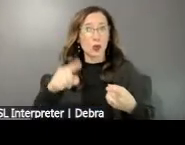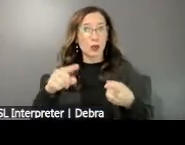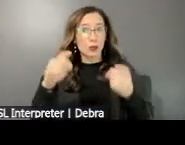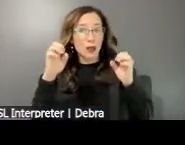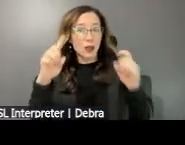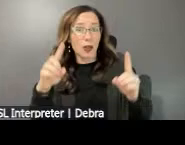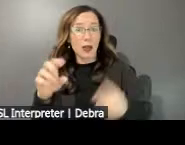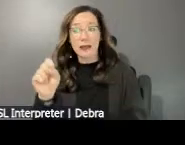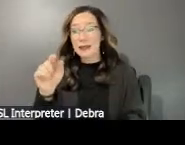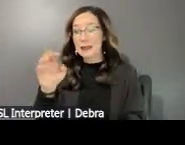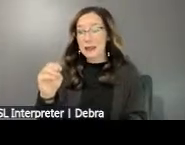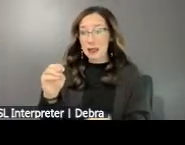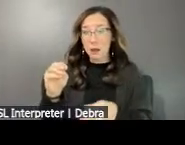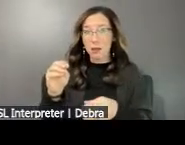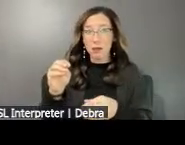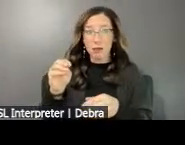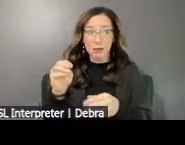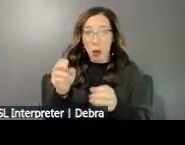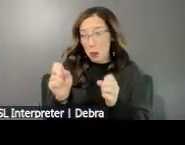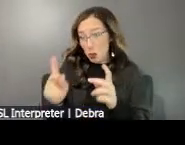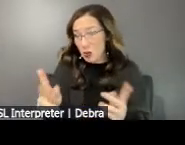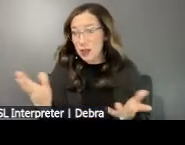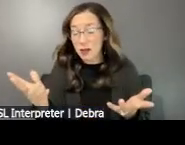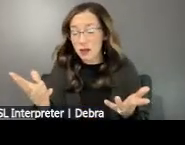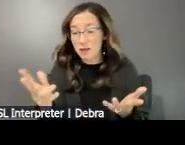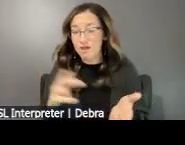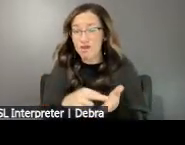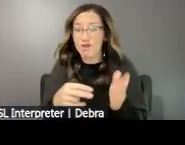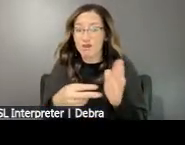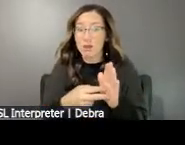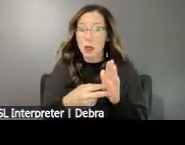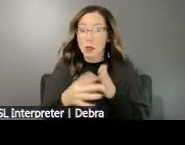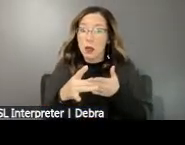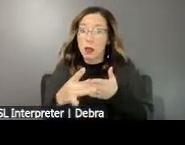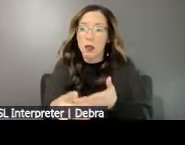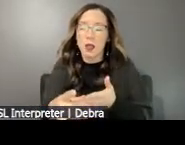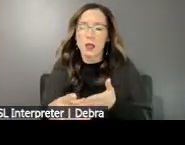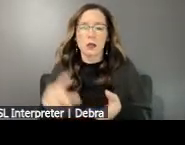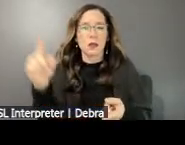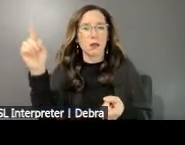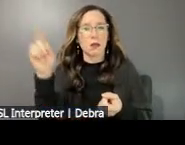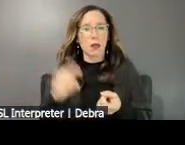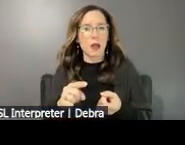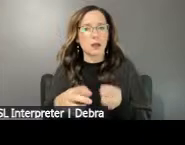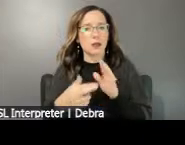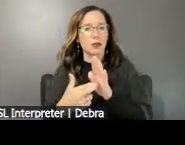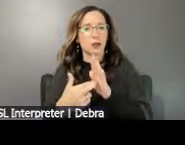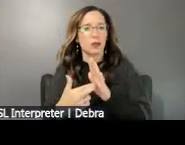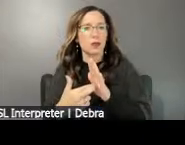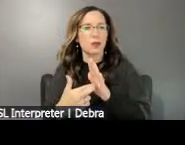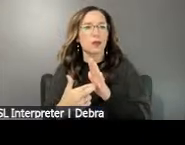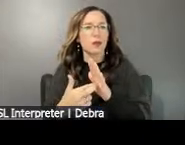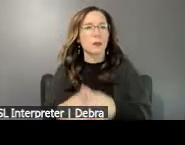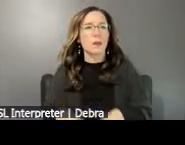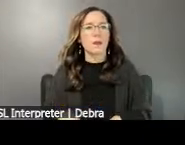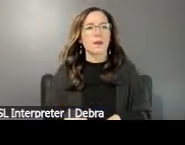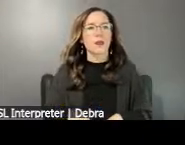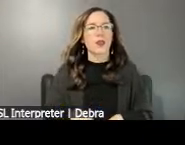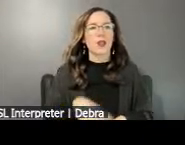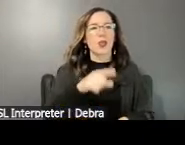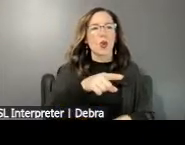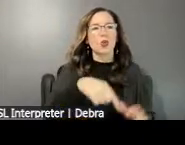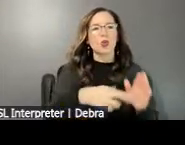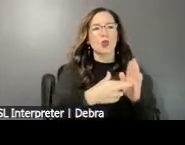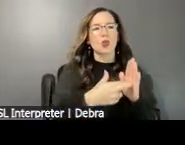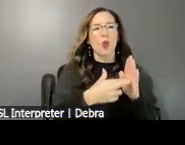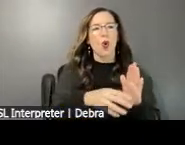career opportunities. That all results in lower representation, fewer role models with lived experience,